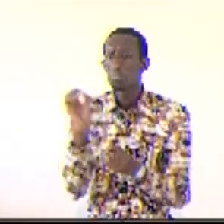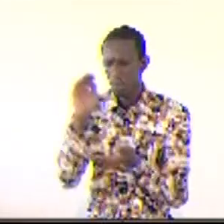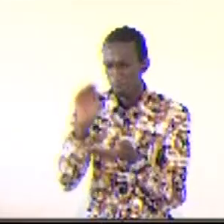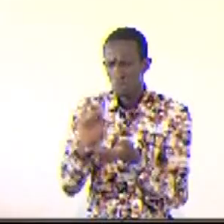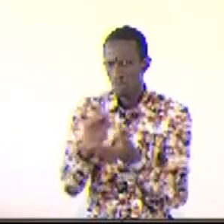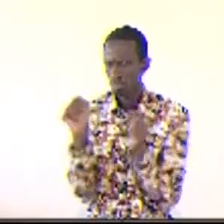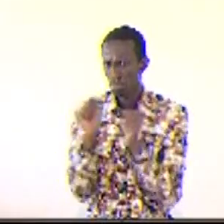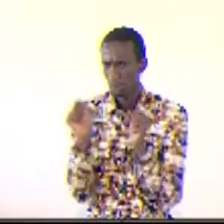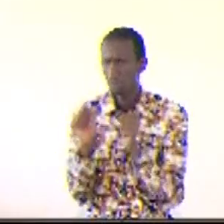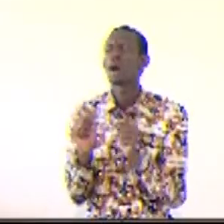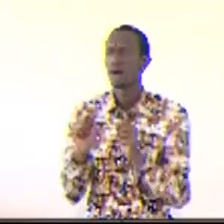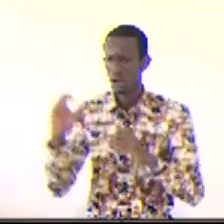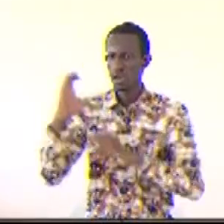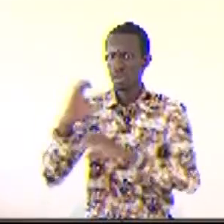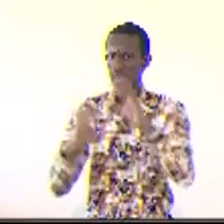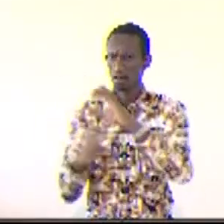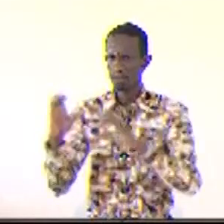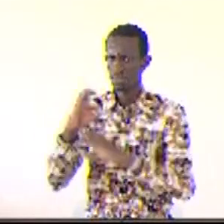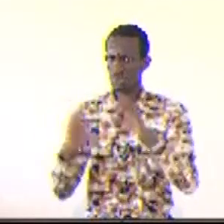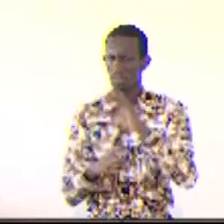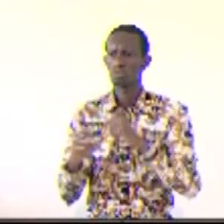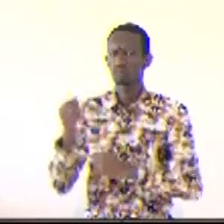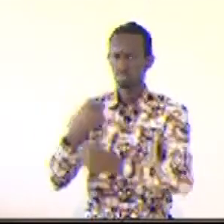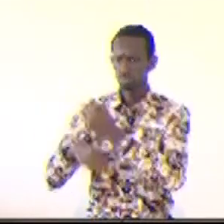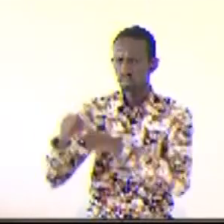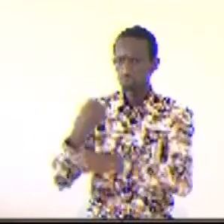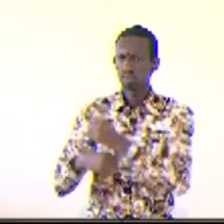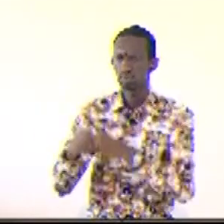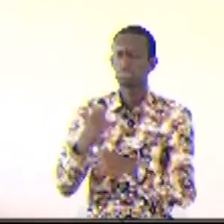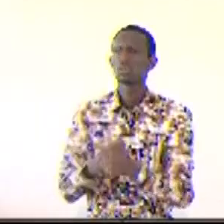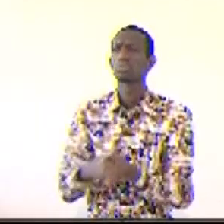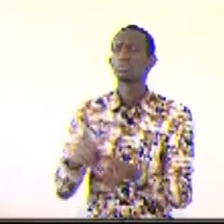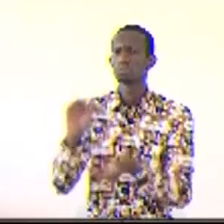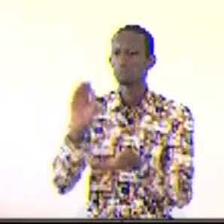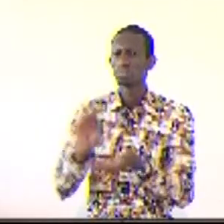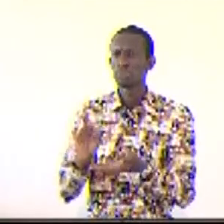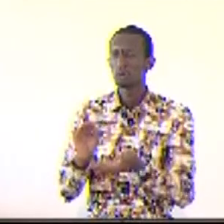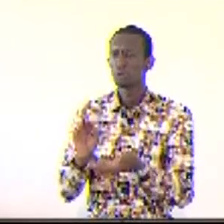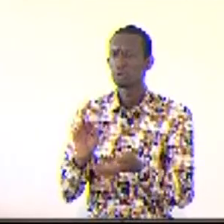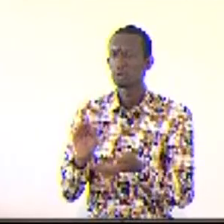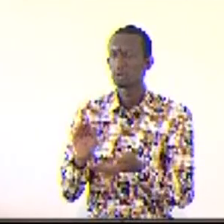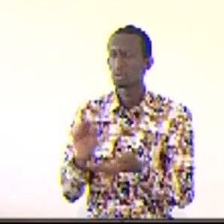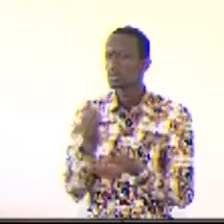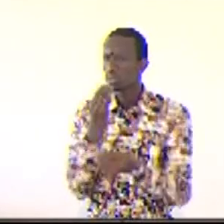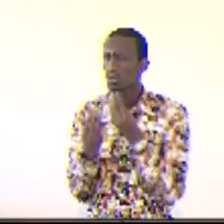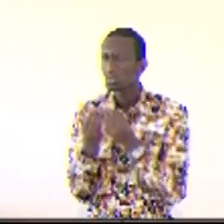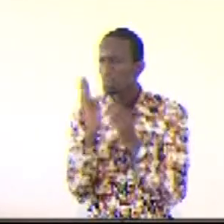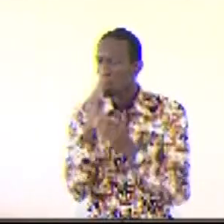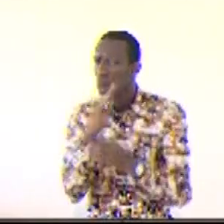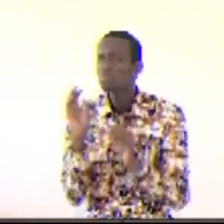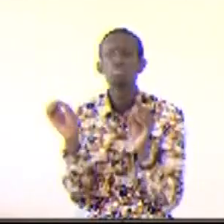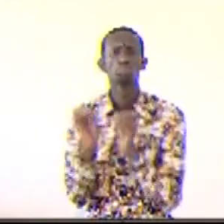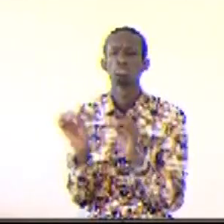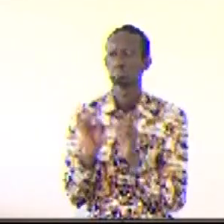that take place that will destroy the food. Chemical reactions, so when the temperatures are low,